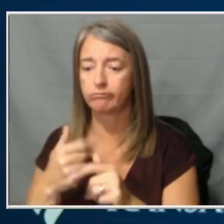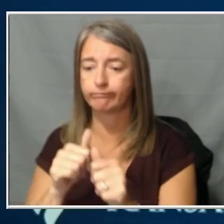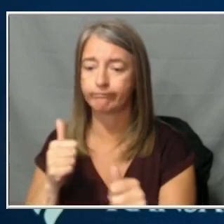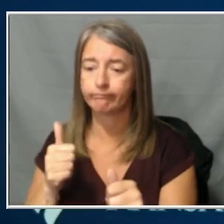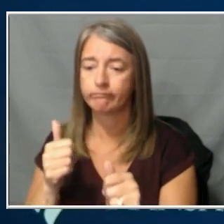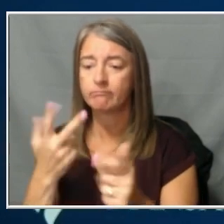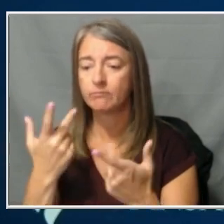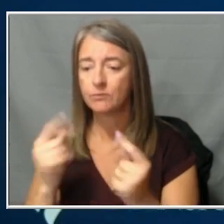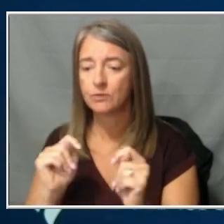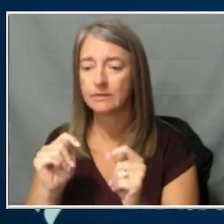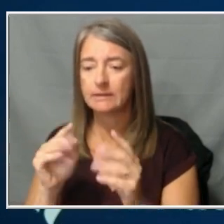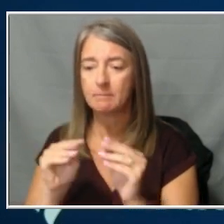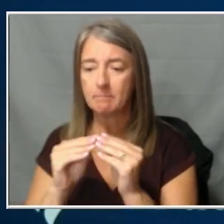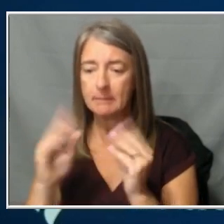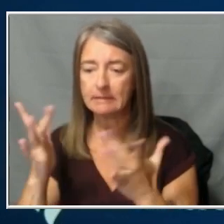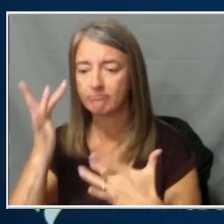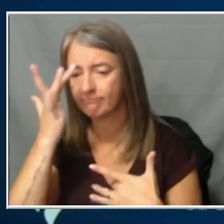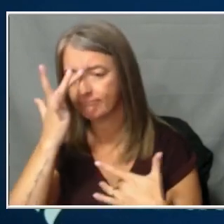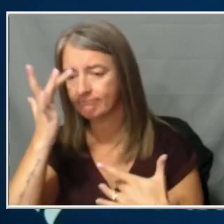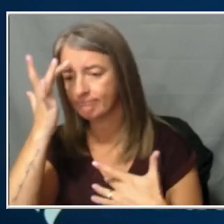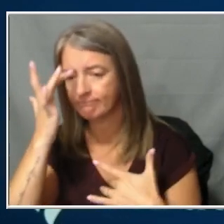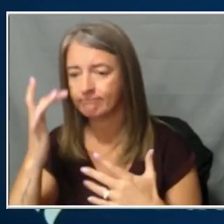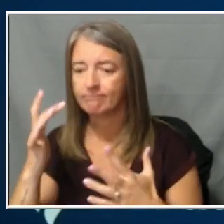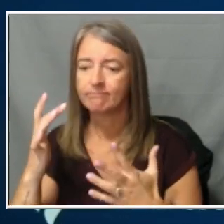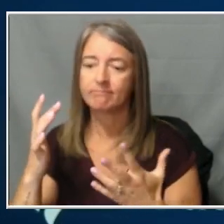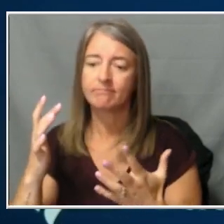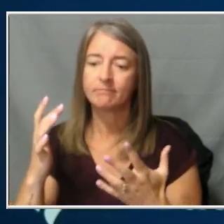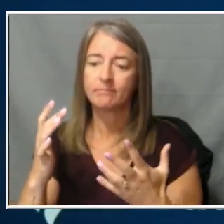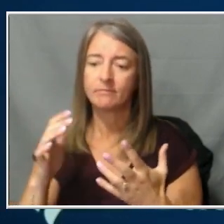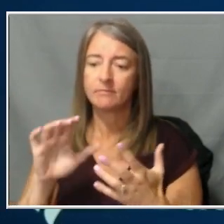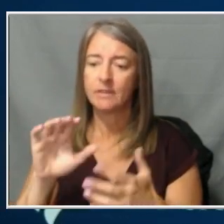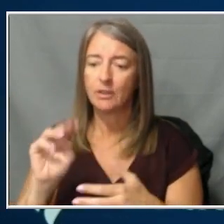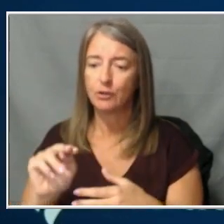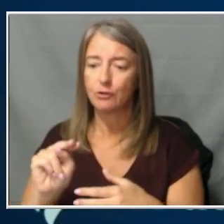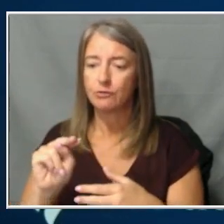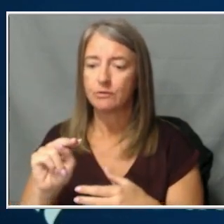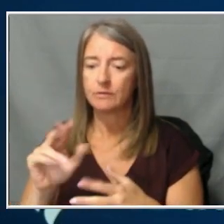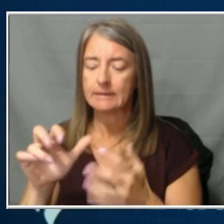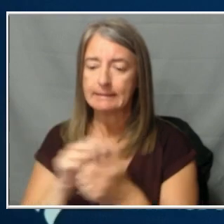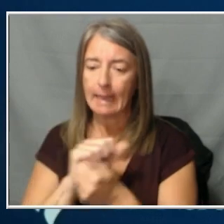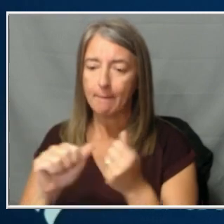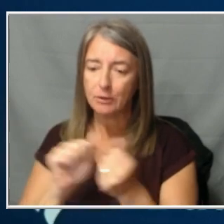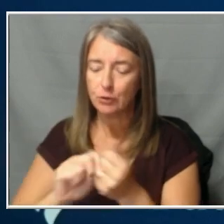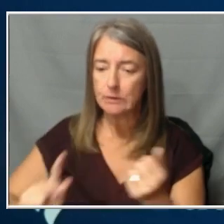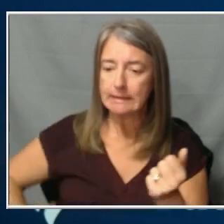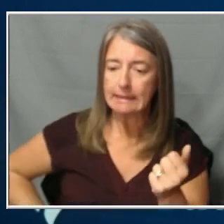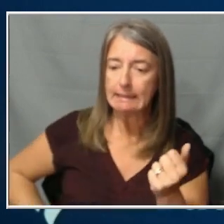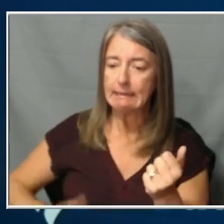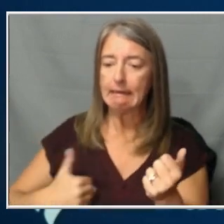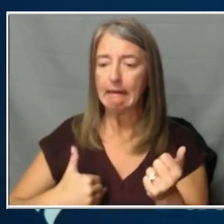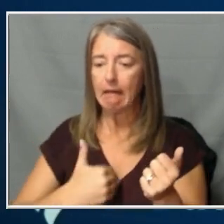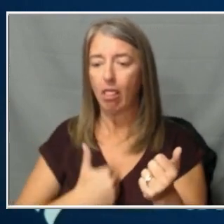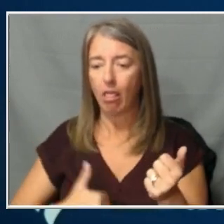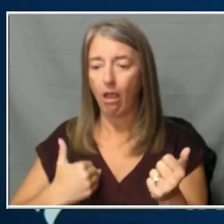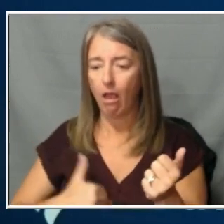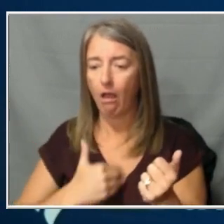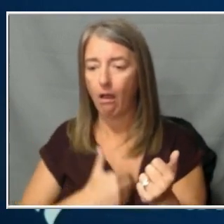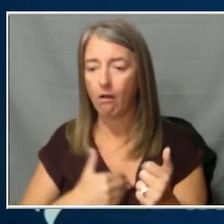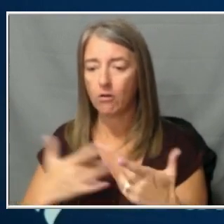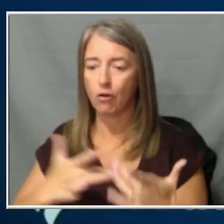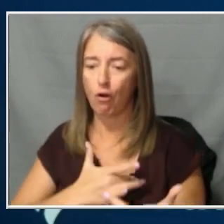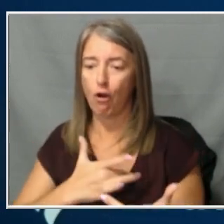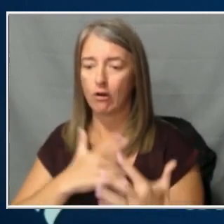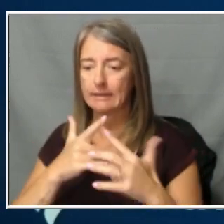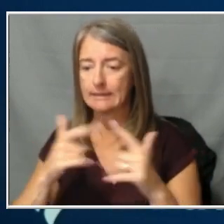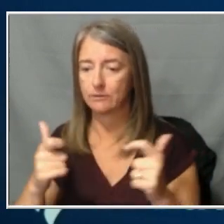is all the side effects and dropping counts and neuropathy, damage to the kidney, lung, heart, etc. And we really want to get